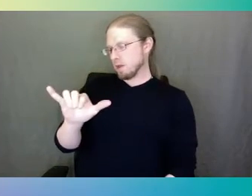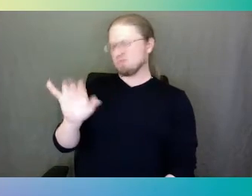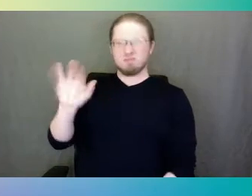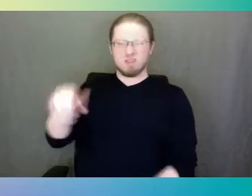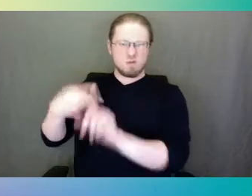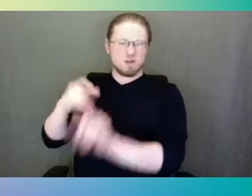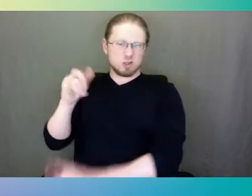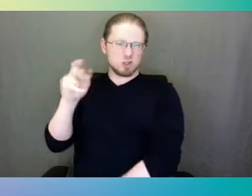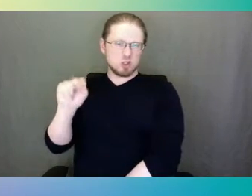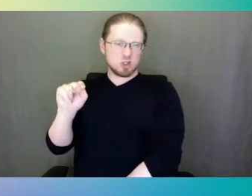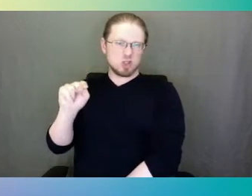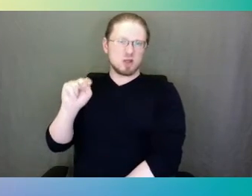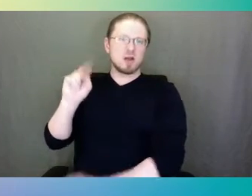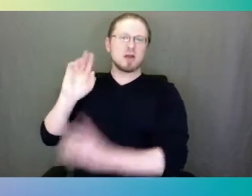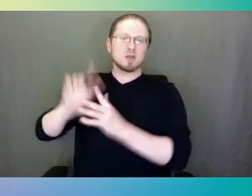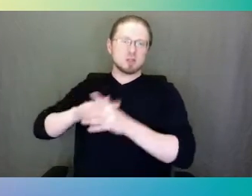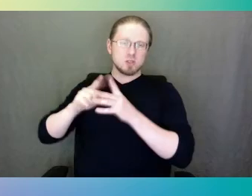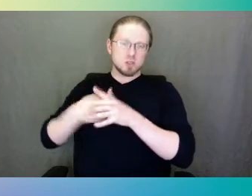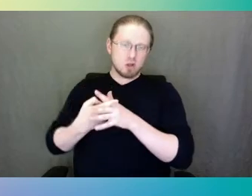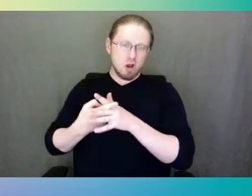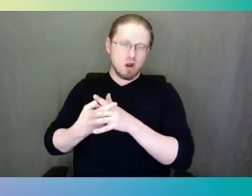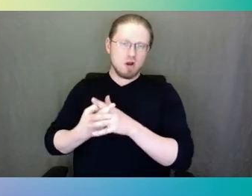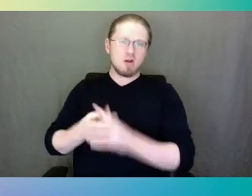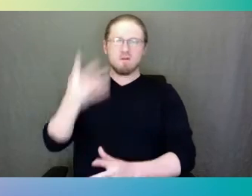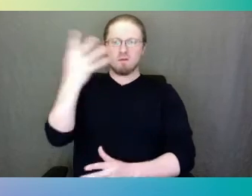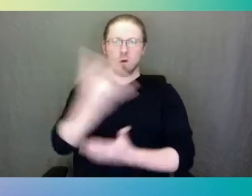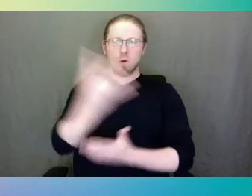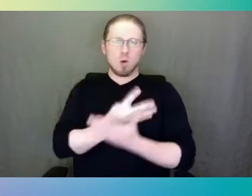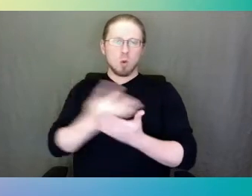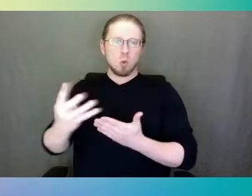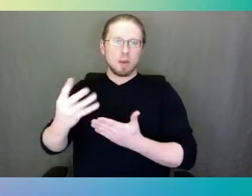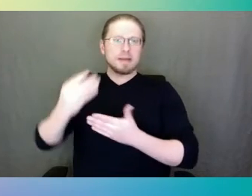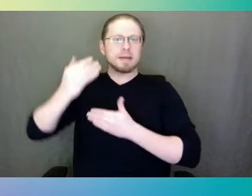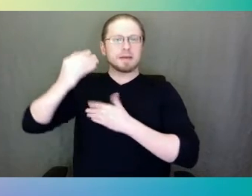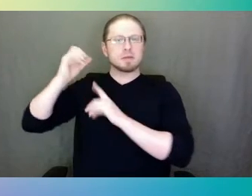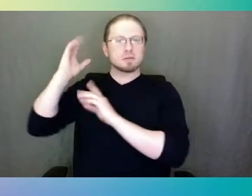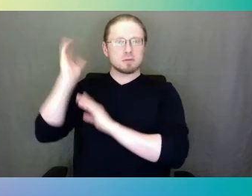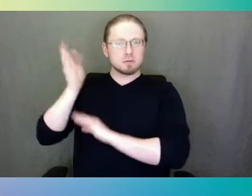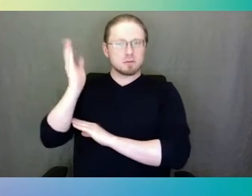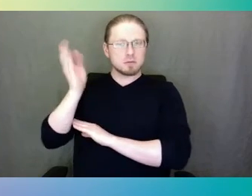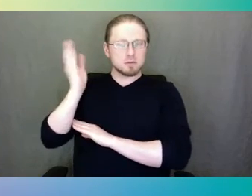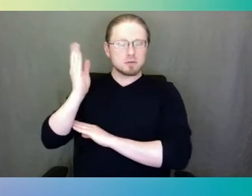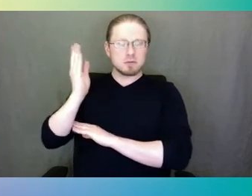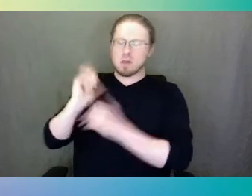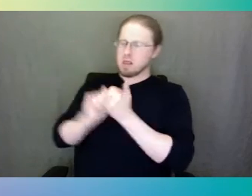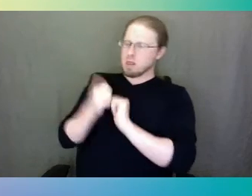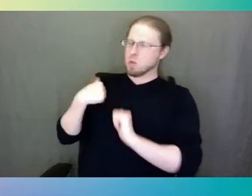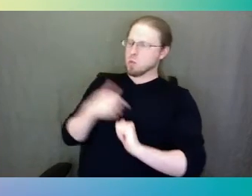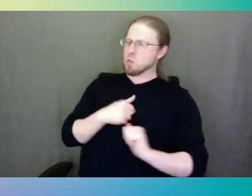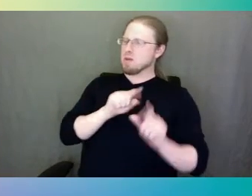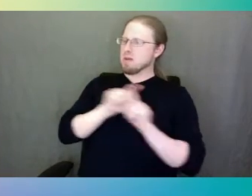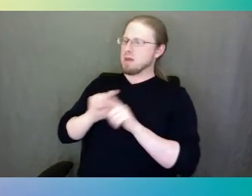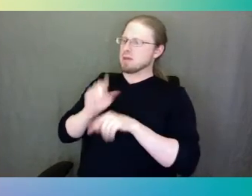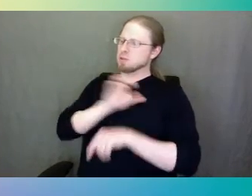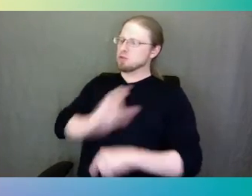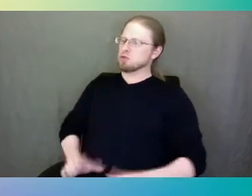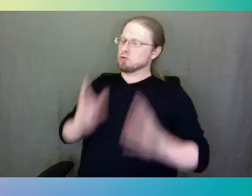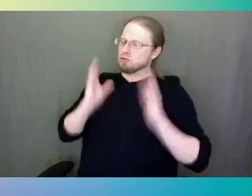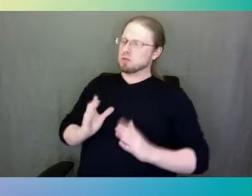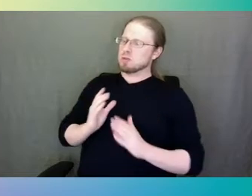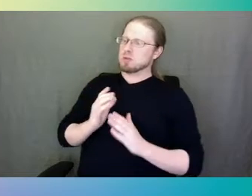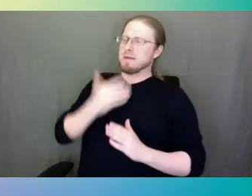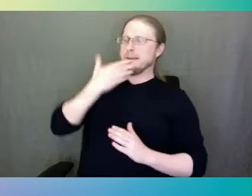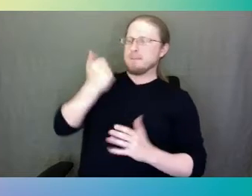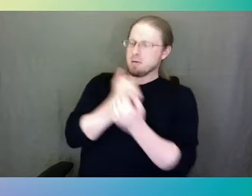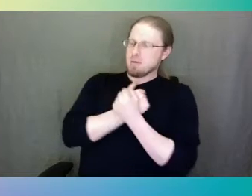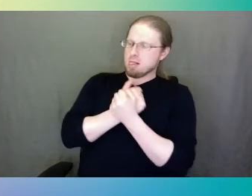4-Sunday series of how do we as Christians love better the homosexuals. Now, can you imagine